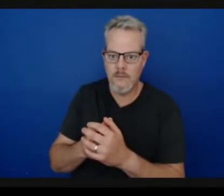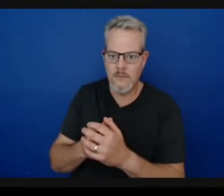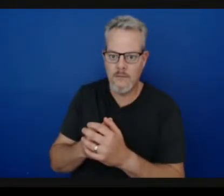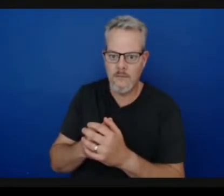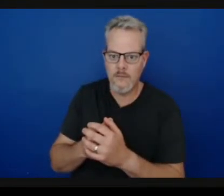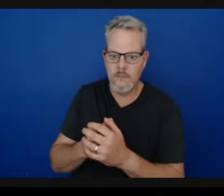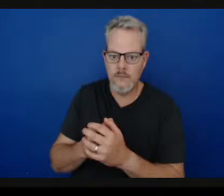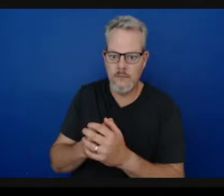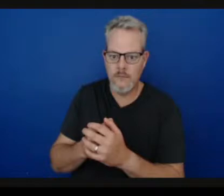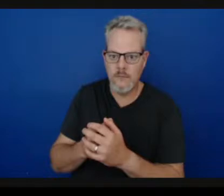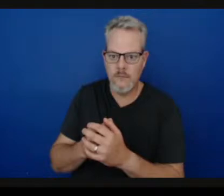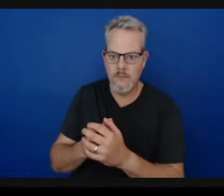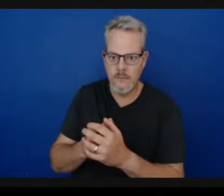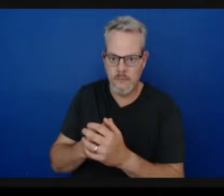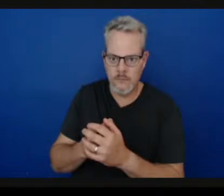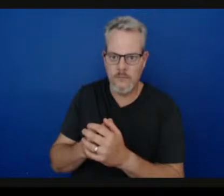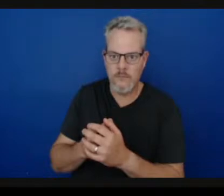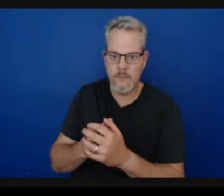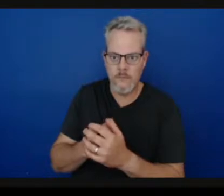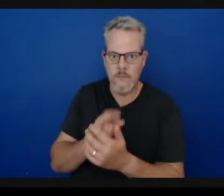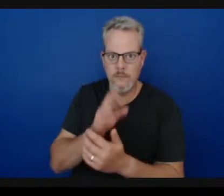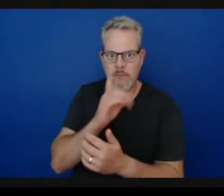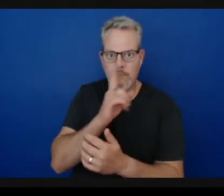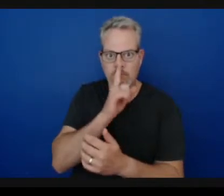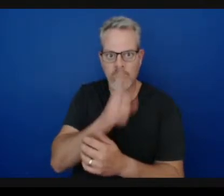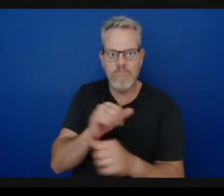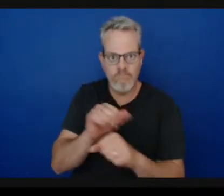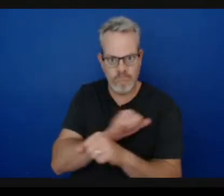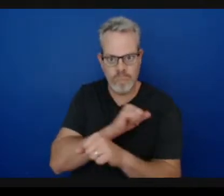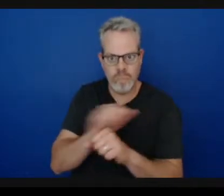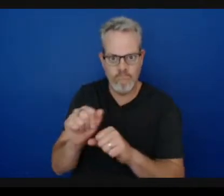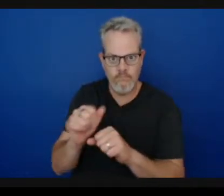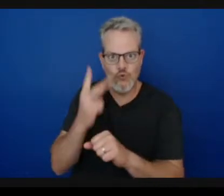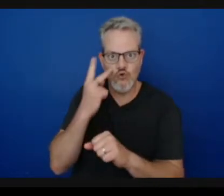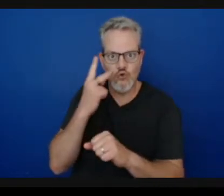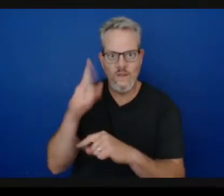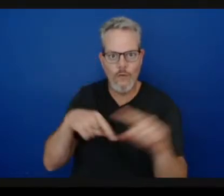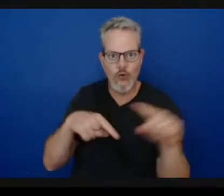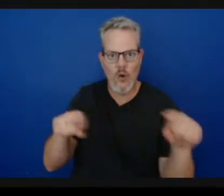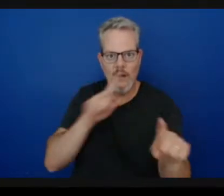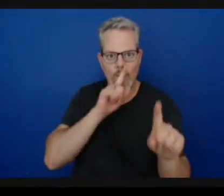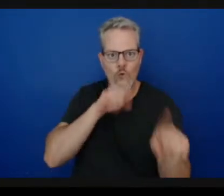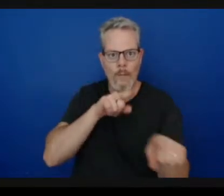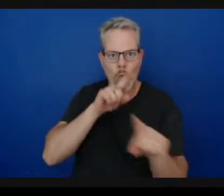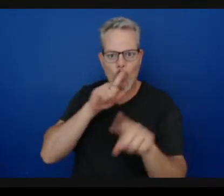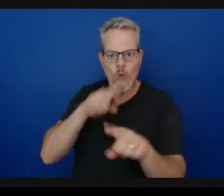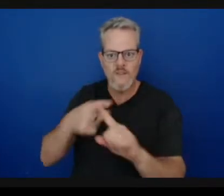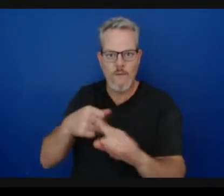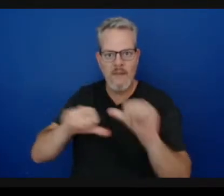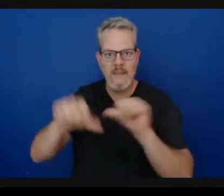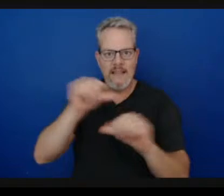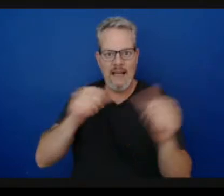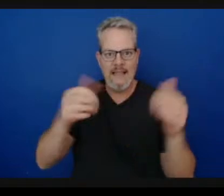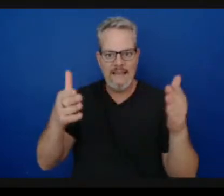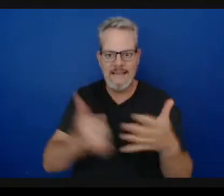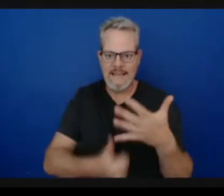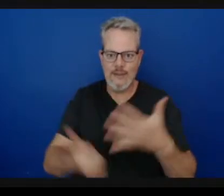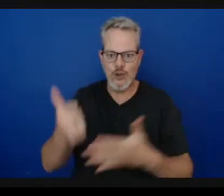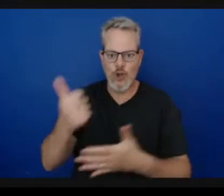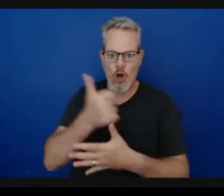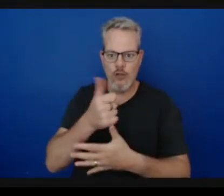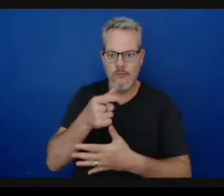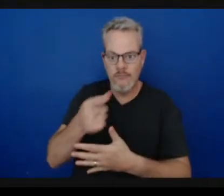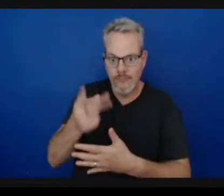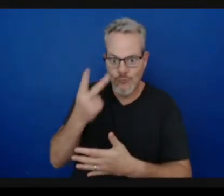That does go through more of the sequence, and we see the reports from the actual scientists in charge. So here's just some more of the views of what was